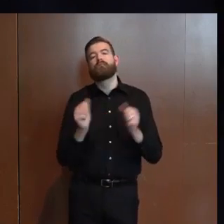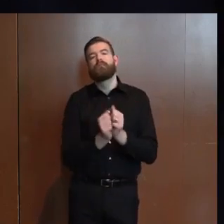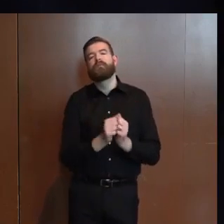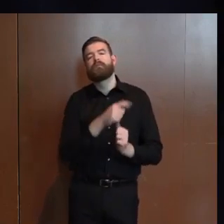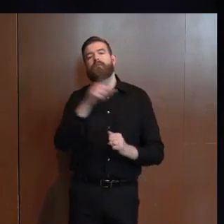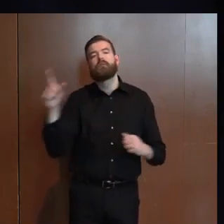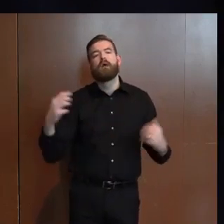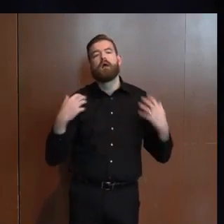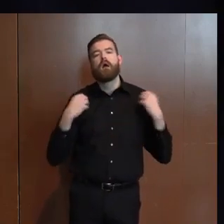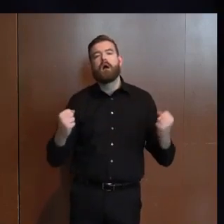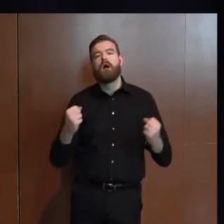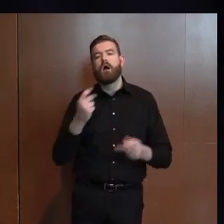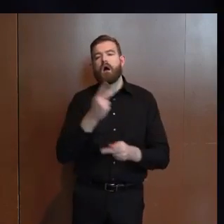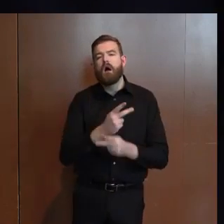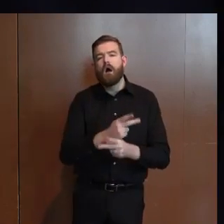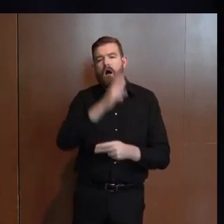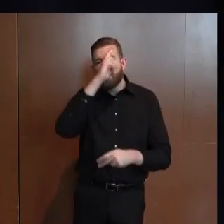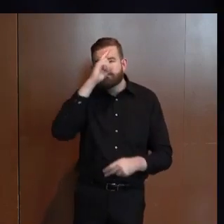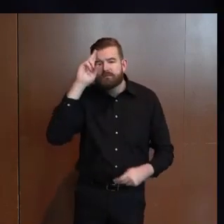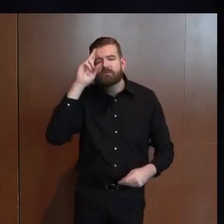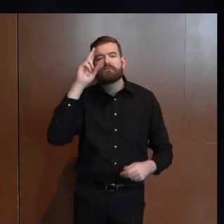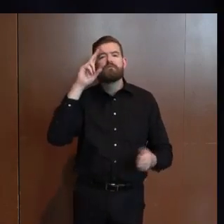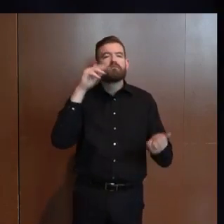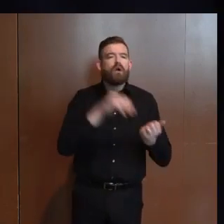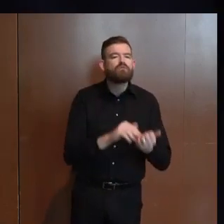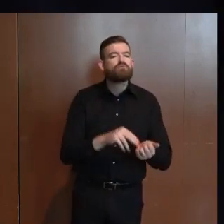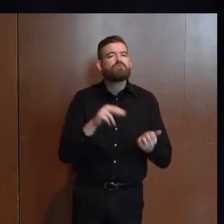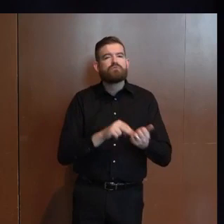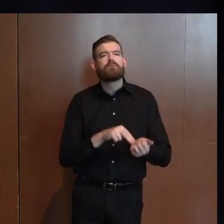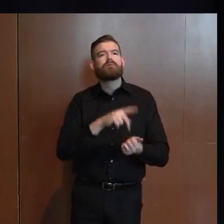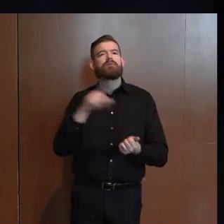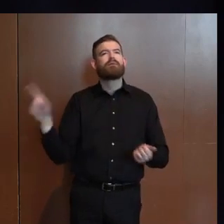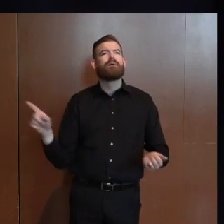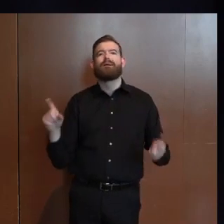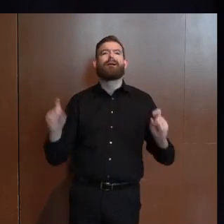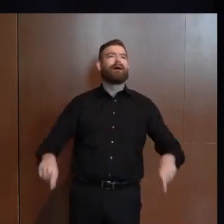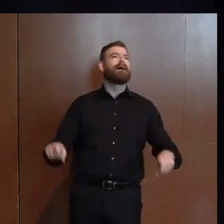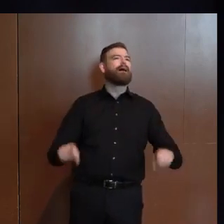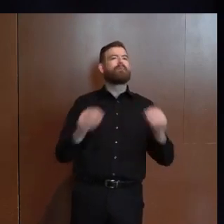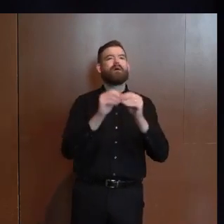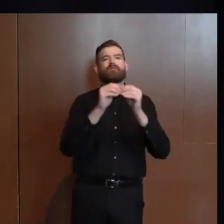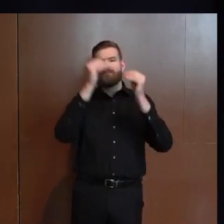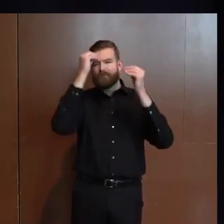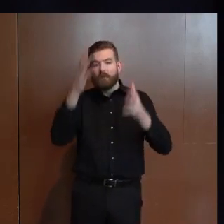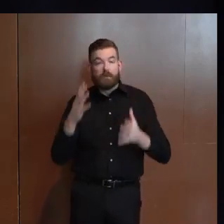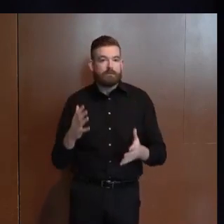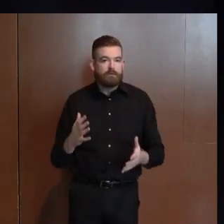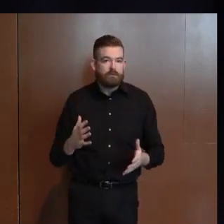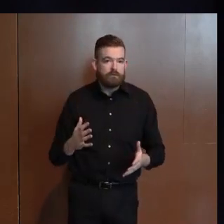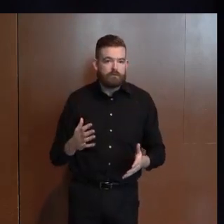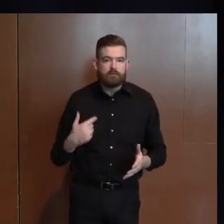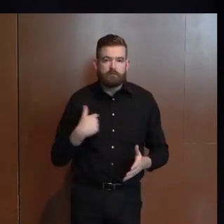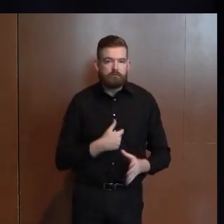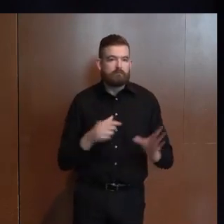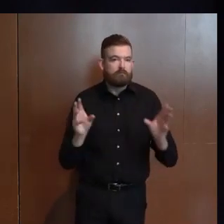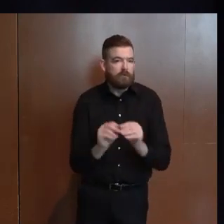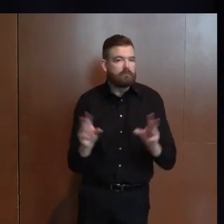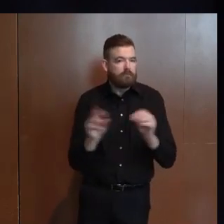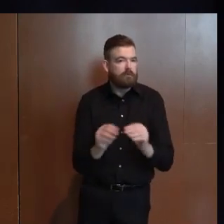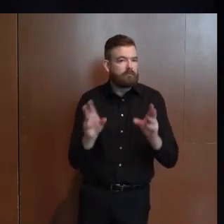to their need for information. We've held meetings and numerous conference calls with a spectrum